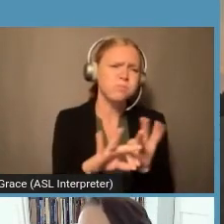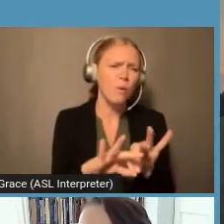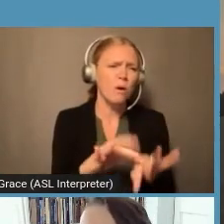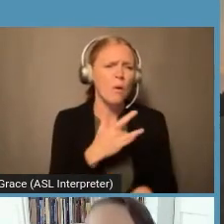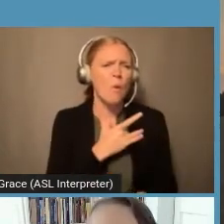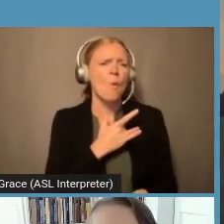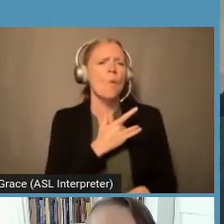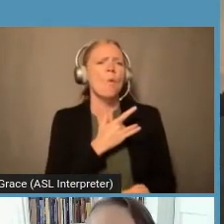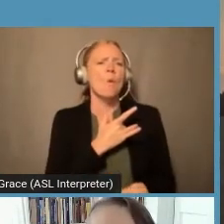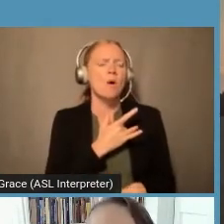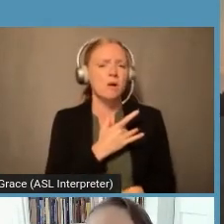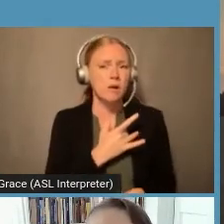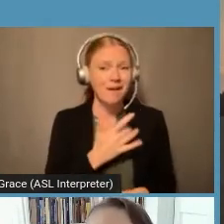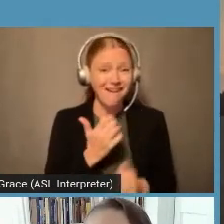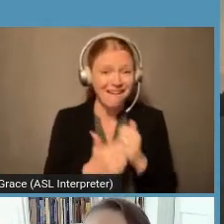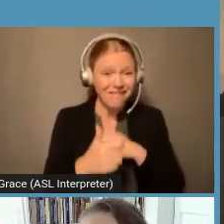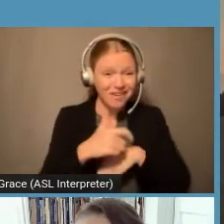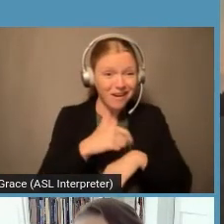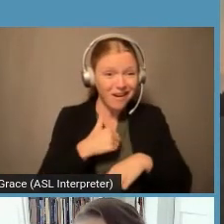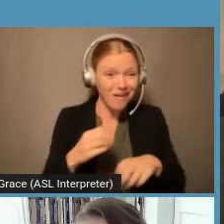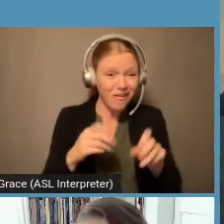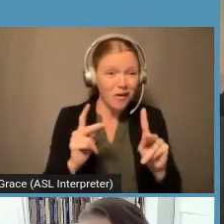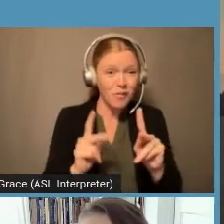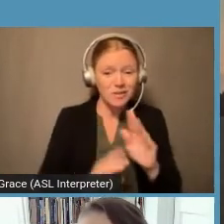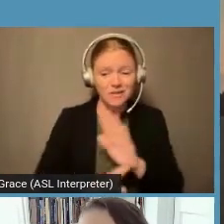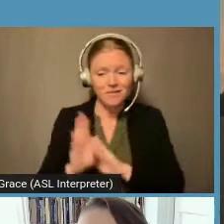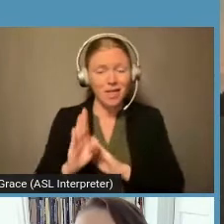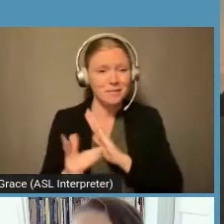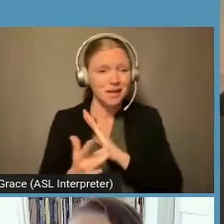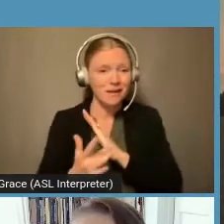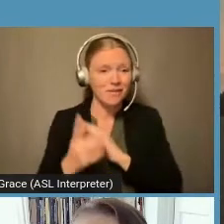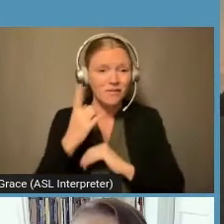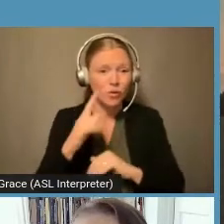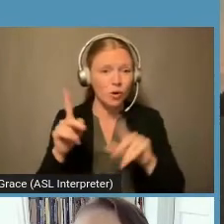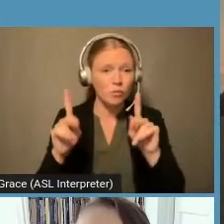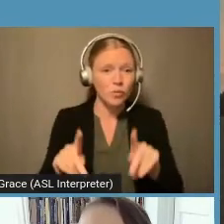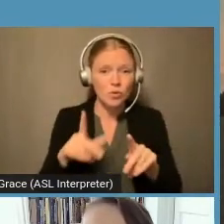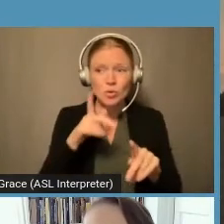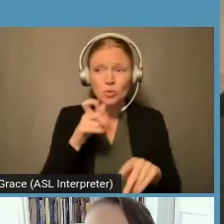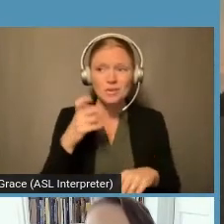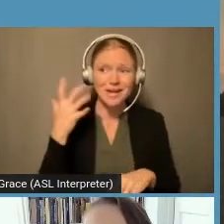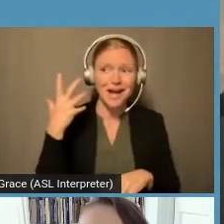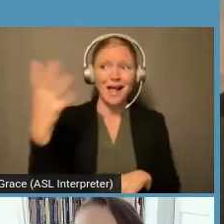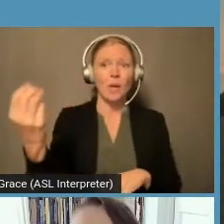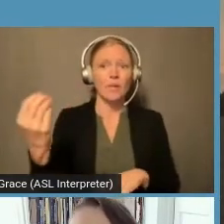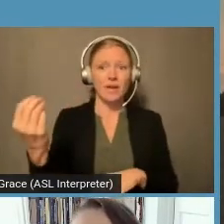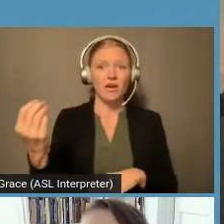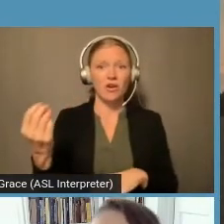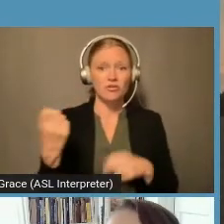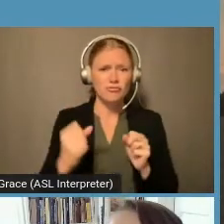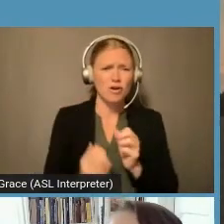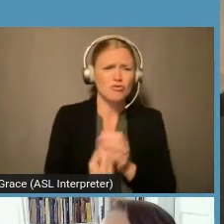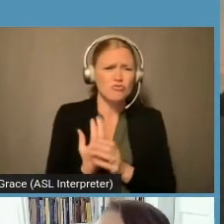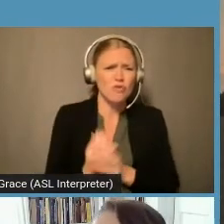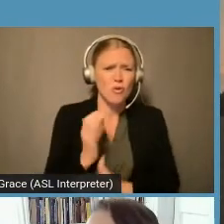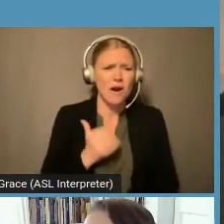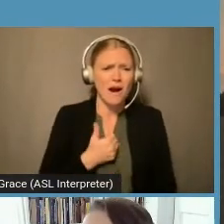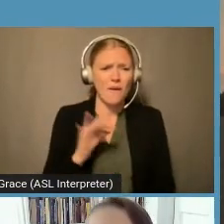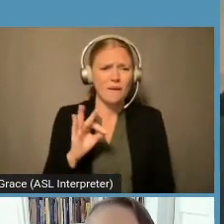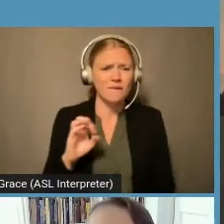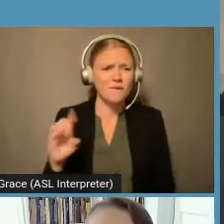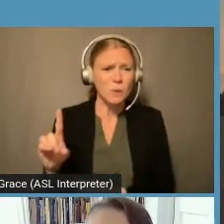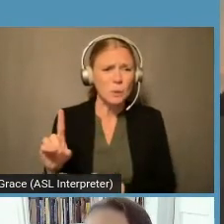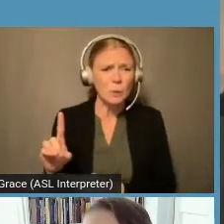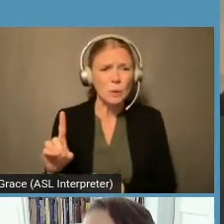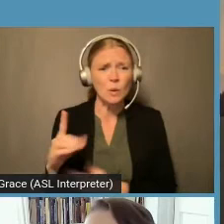anytime I have an opportunity to build technology for somebody who's out there trying to grow our food, I